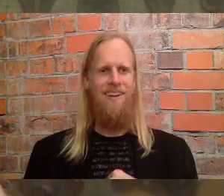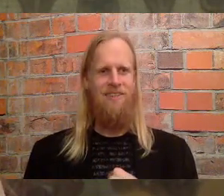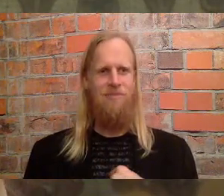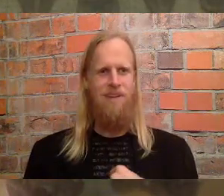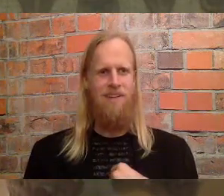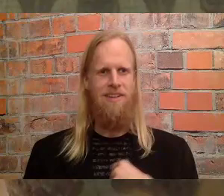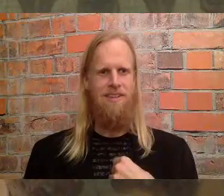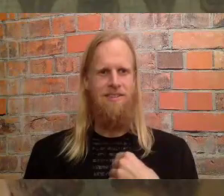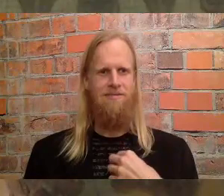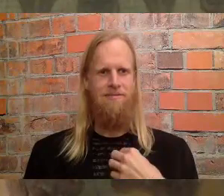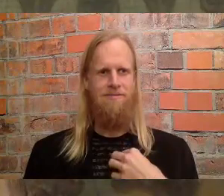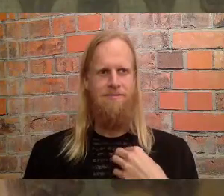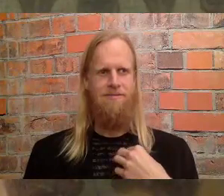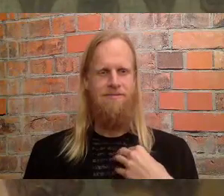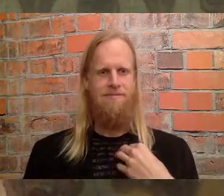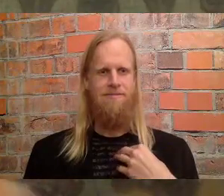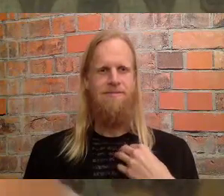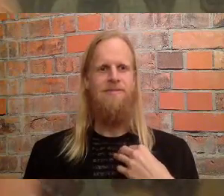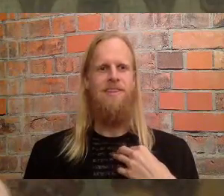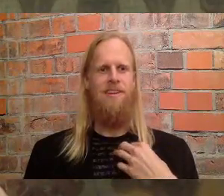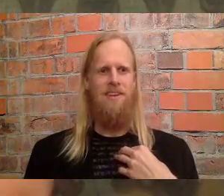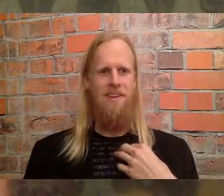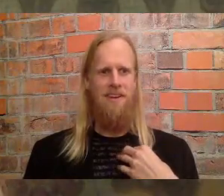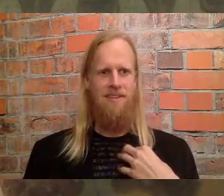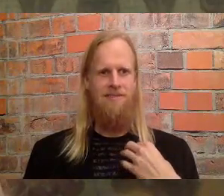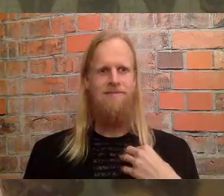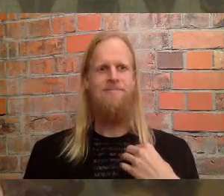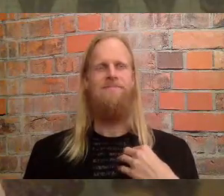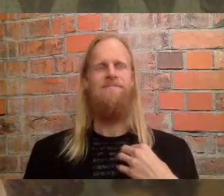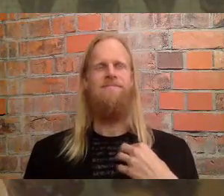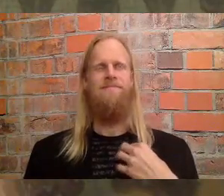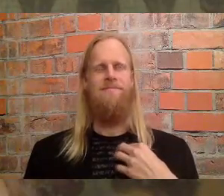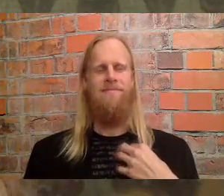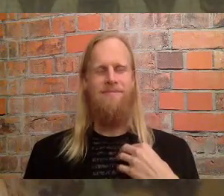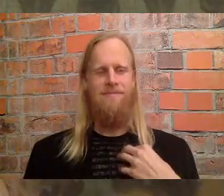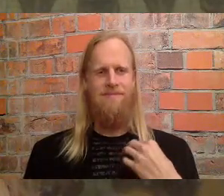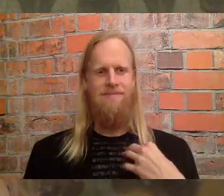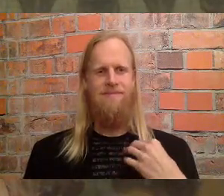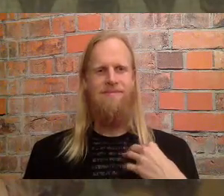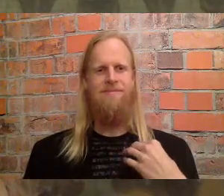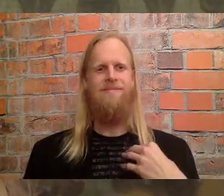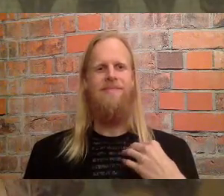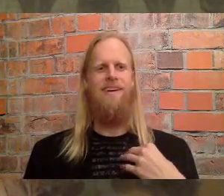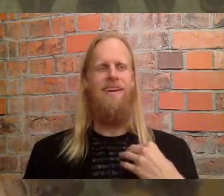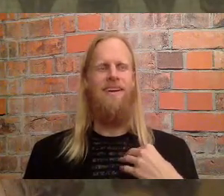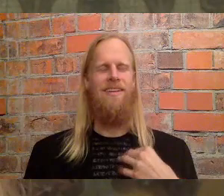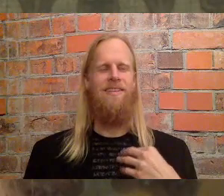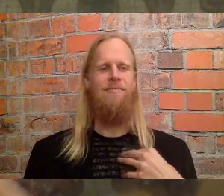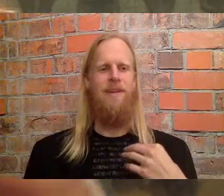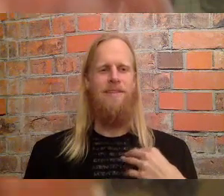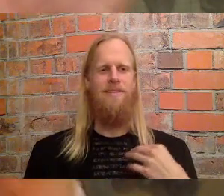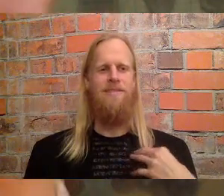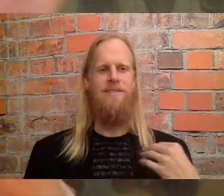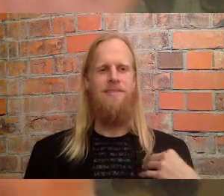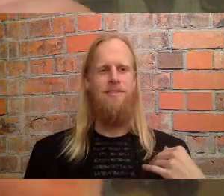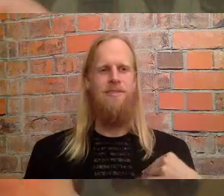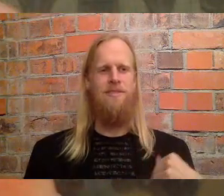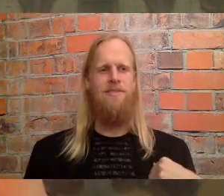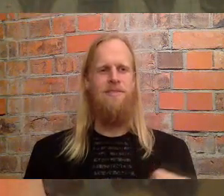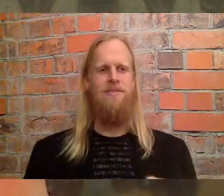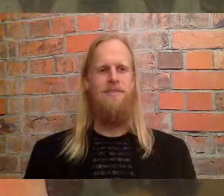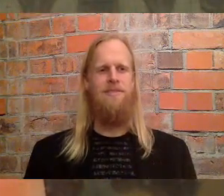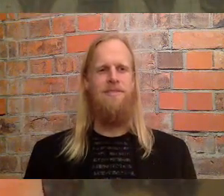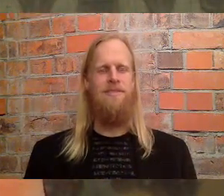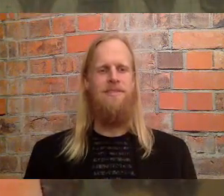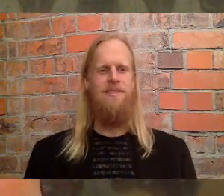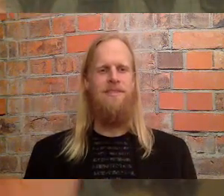That I'm doing this for me, to make sure that I'm in integrity with myself. And I processed